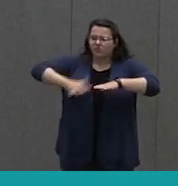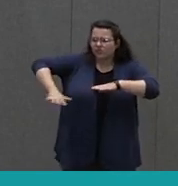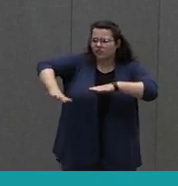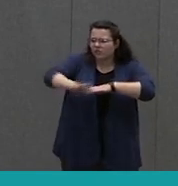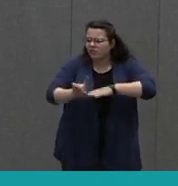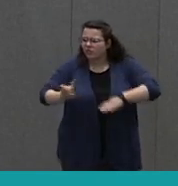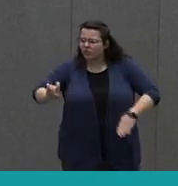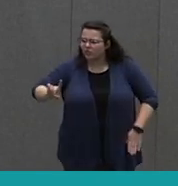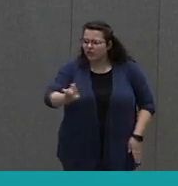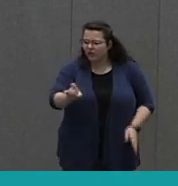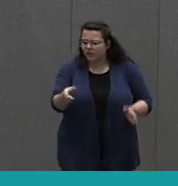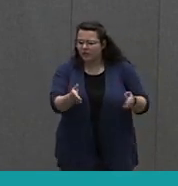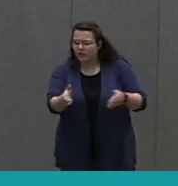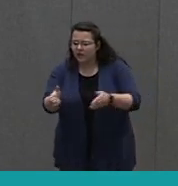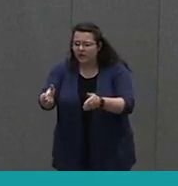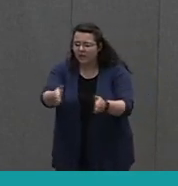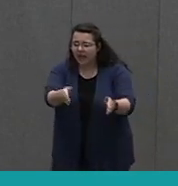Man.